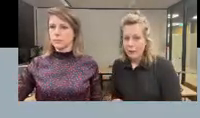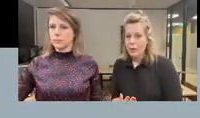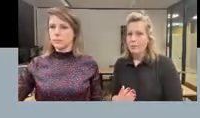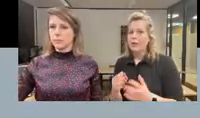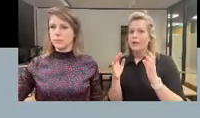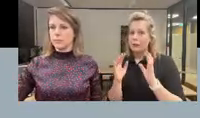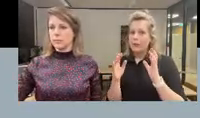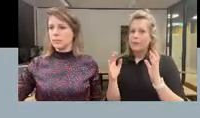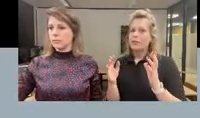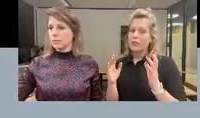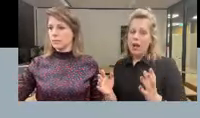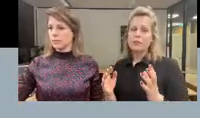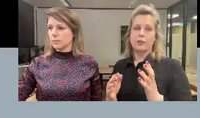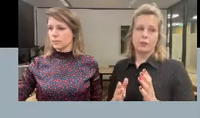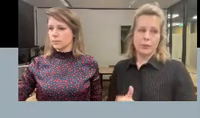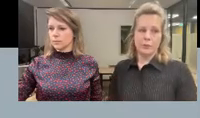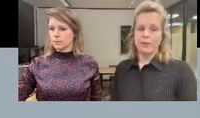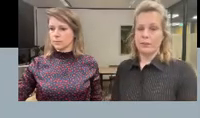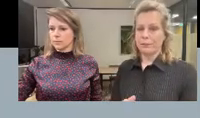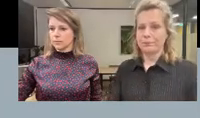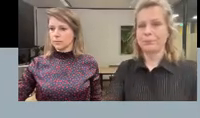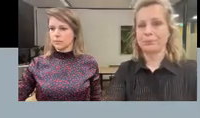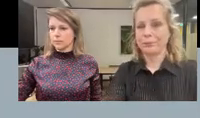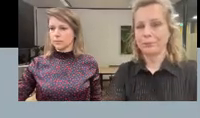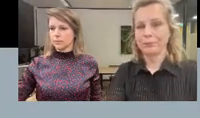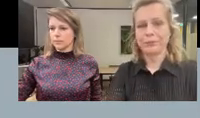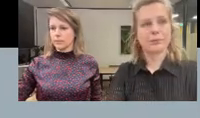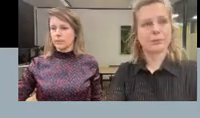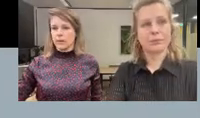at follow-up 3 months after treatment.